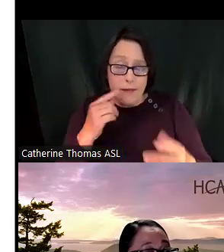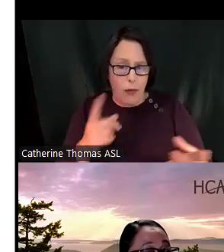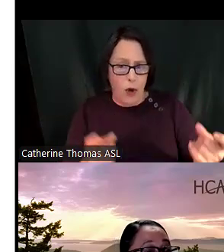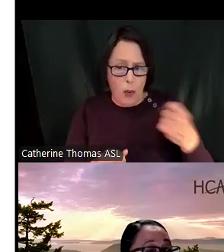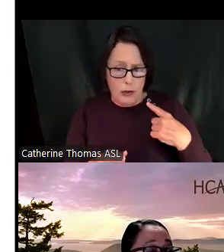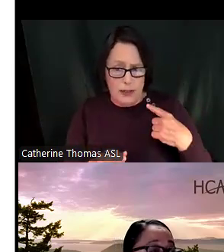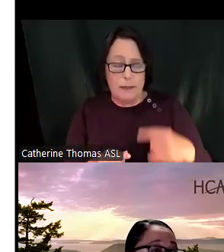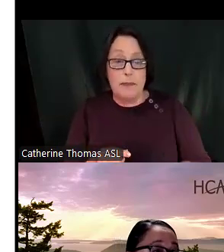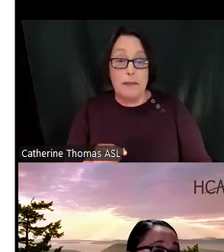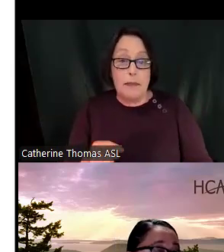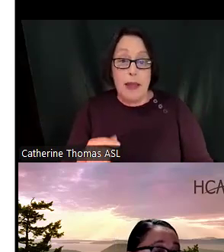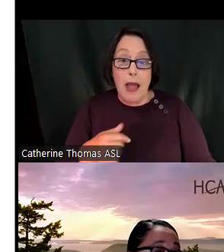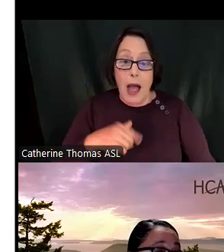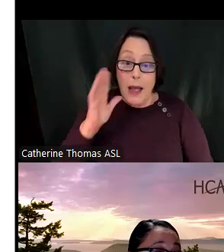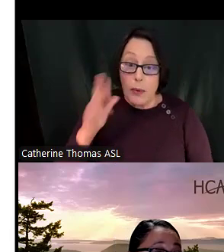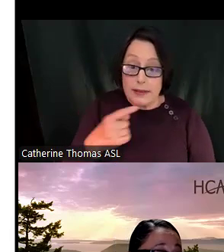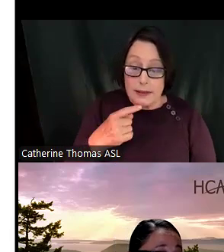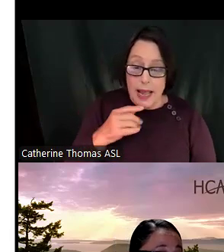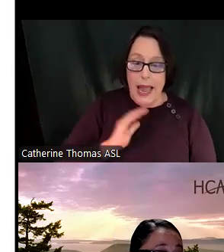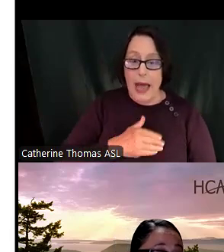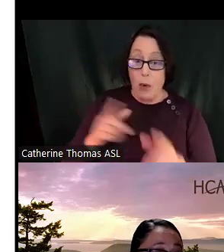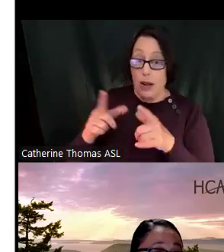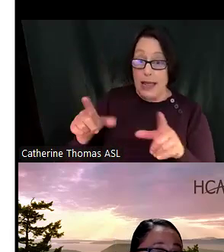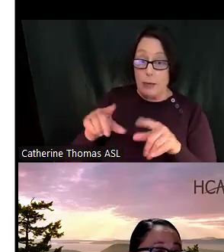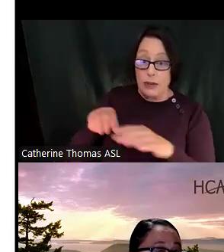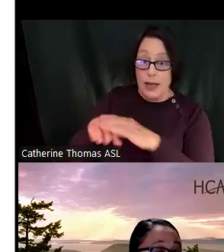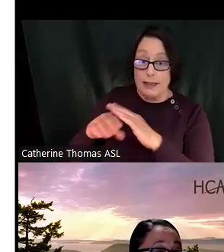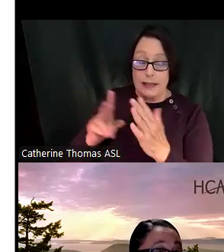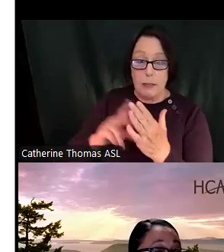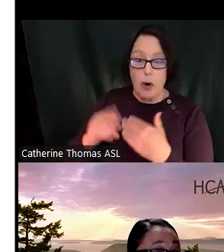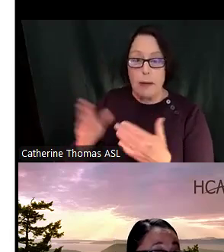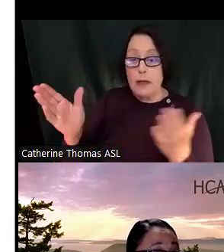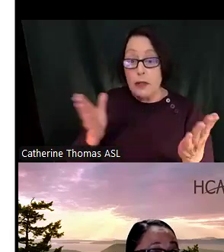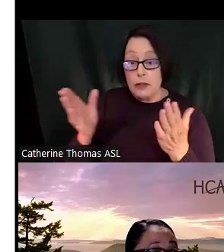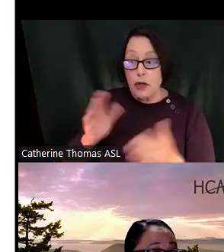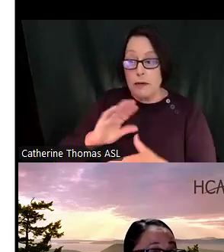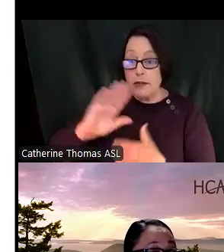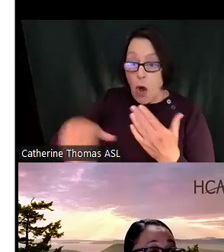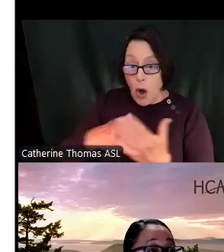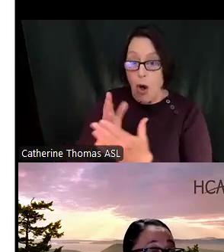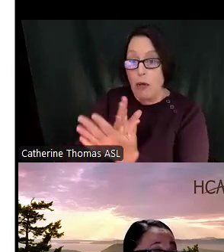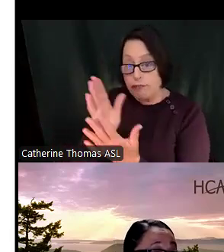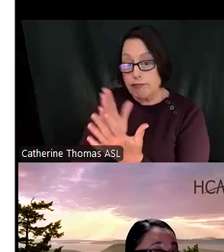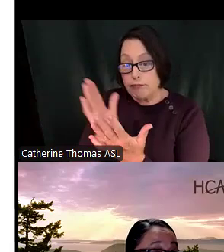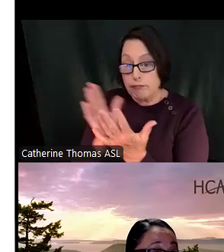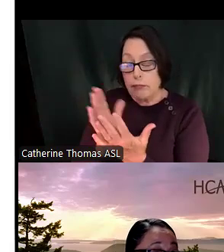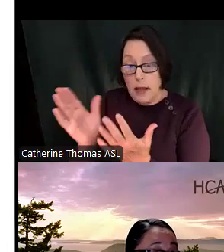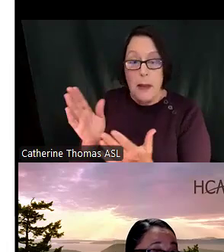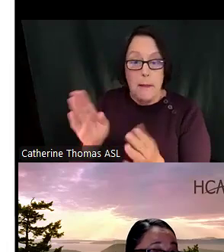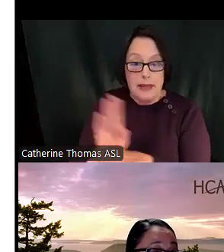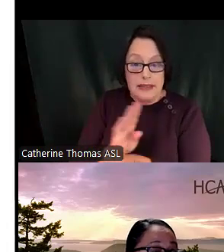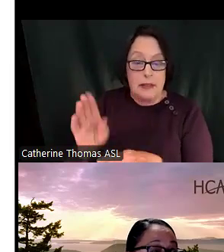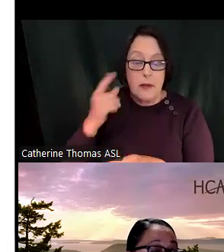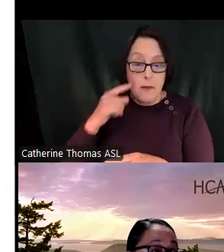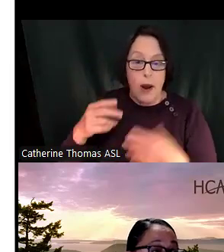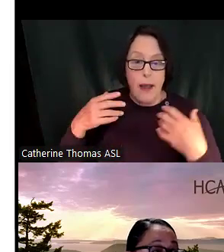will say that our language access program serves all lines of business for the Healthcare